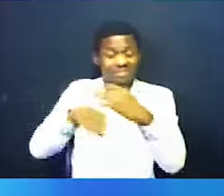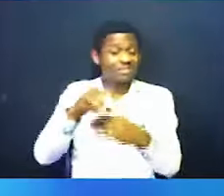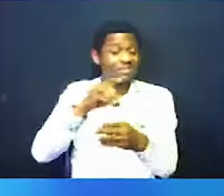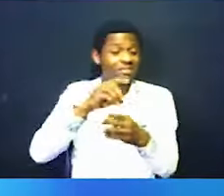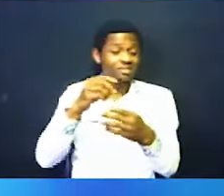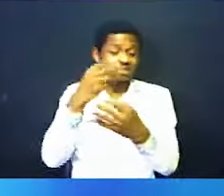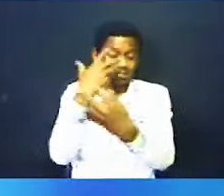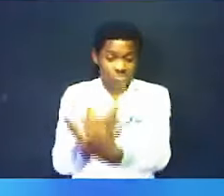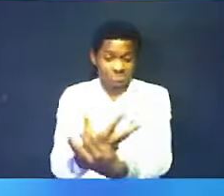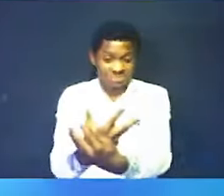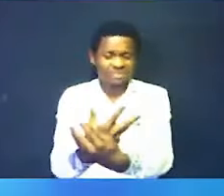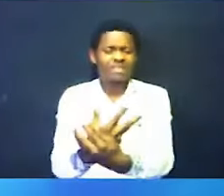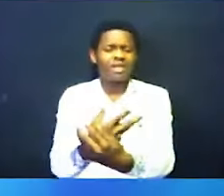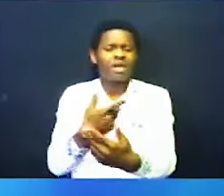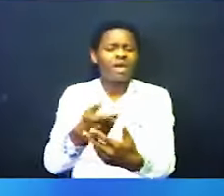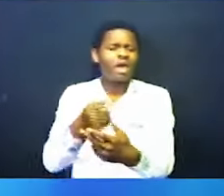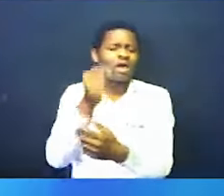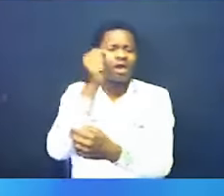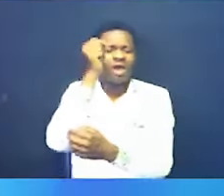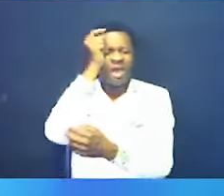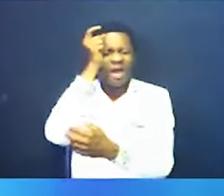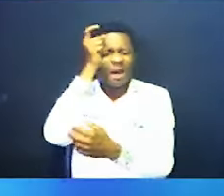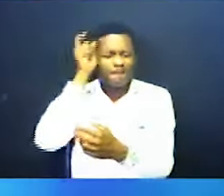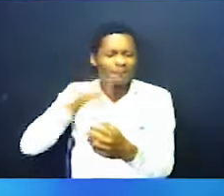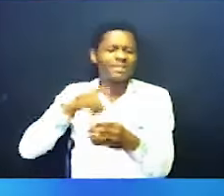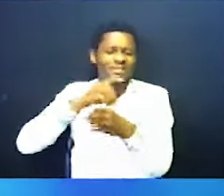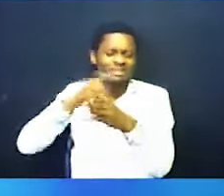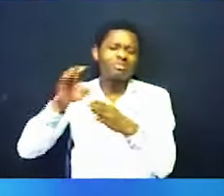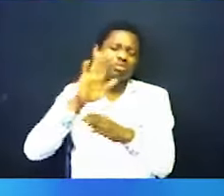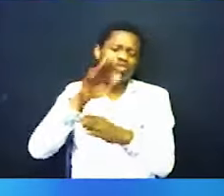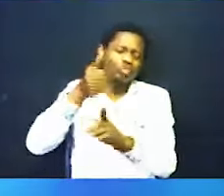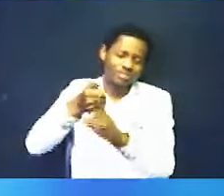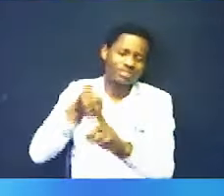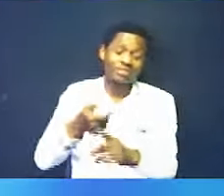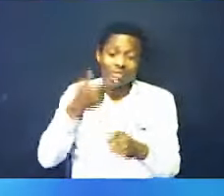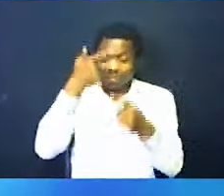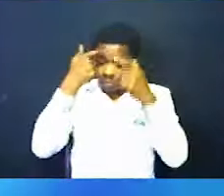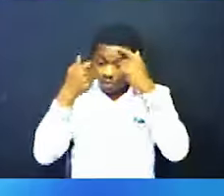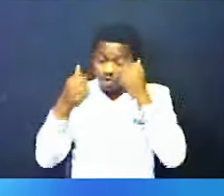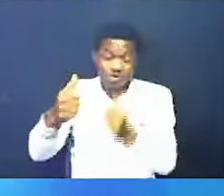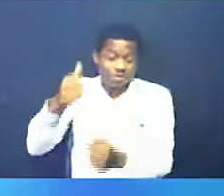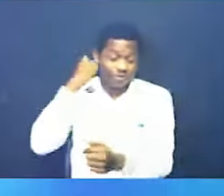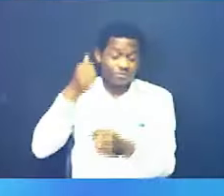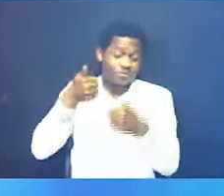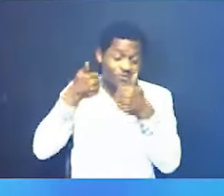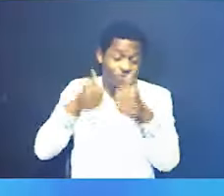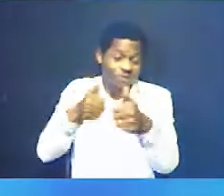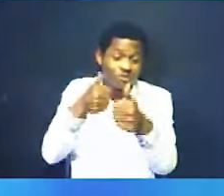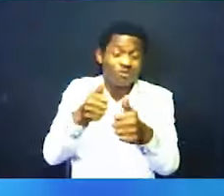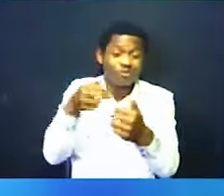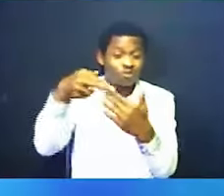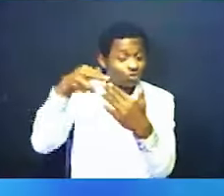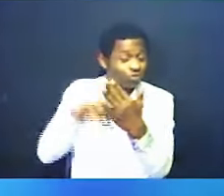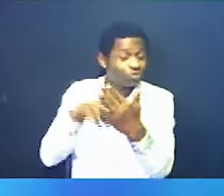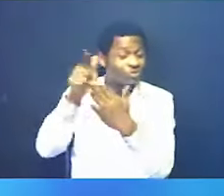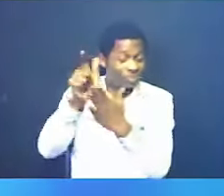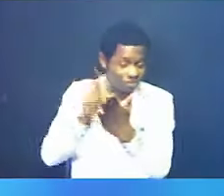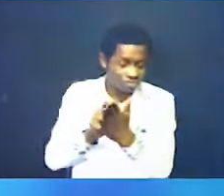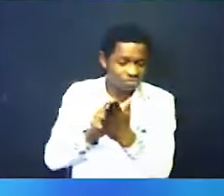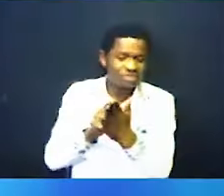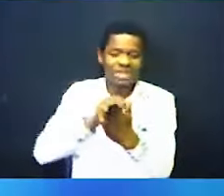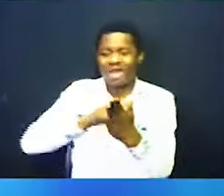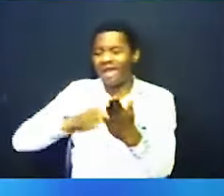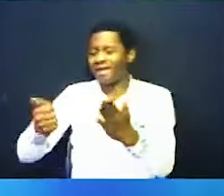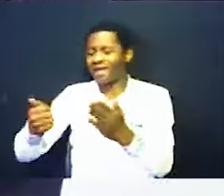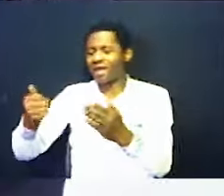long ago. And because you couldn't abide with certain rules and regulations, they will force you to abide by some of them by